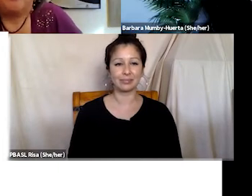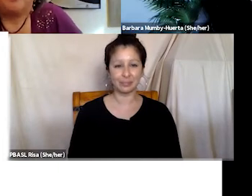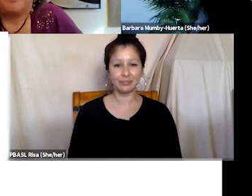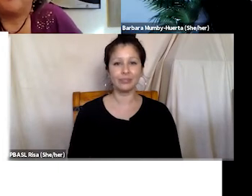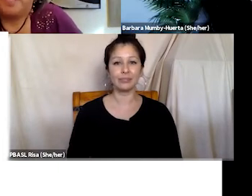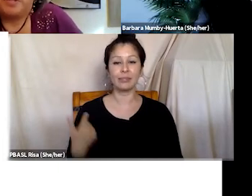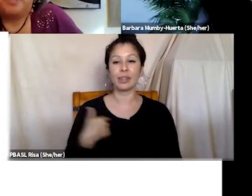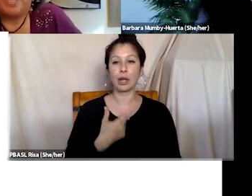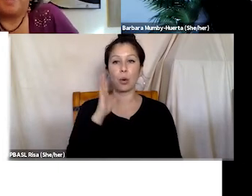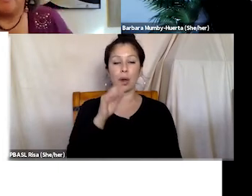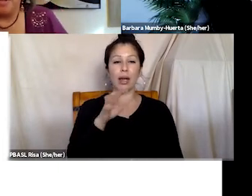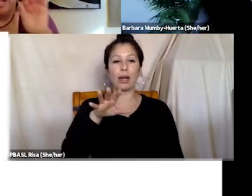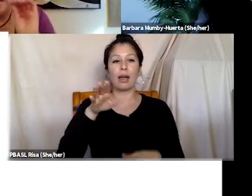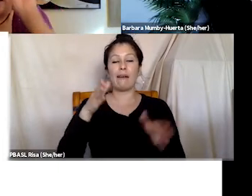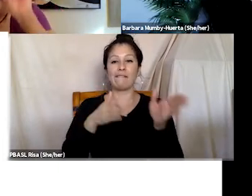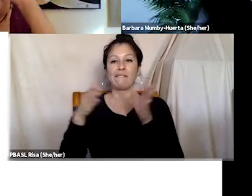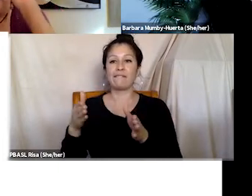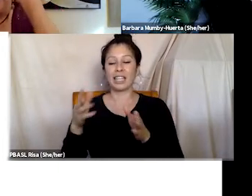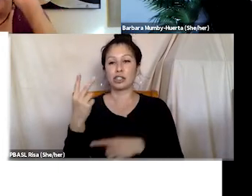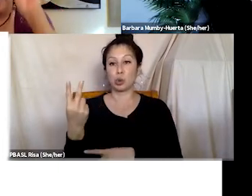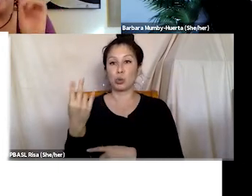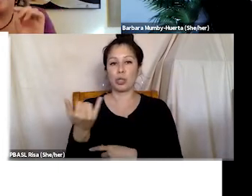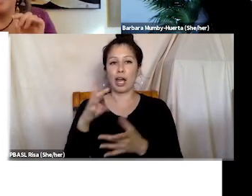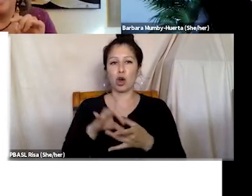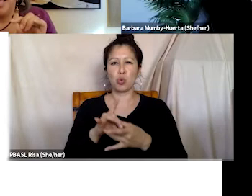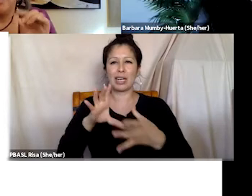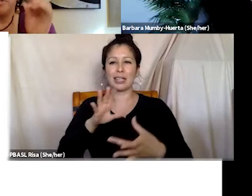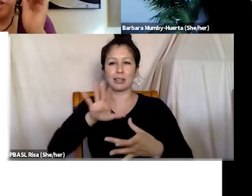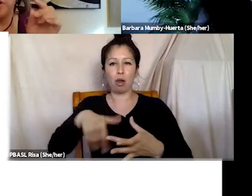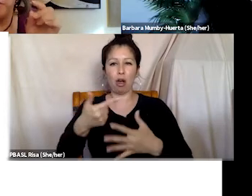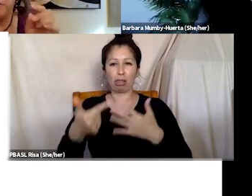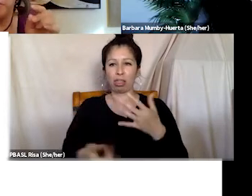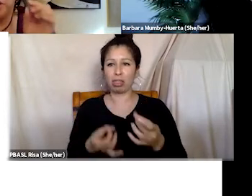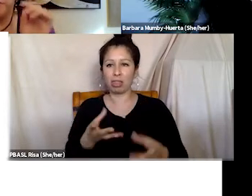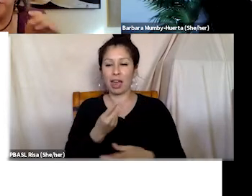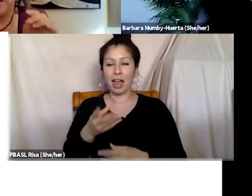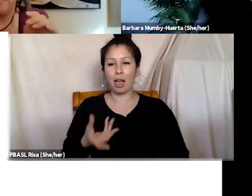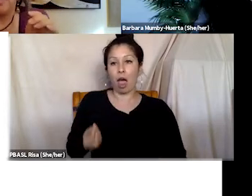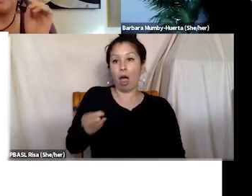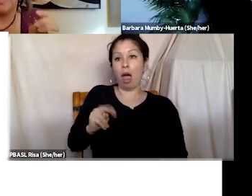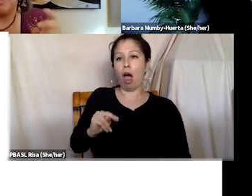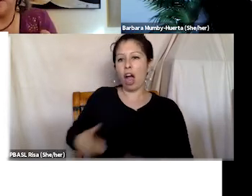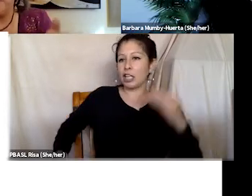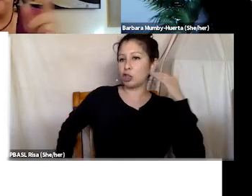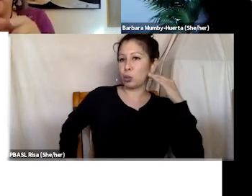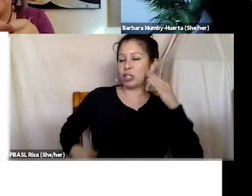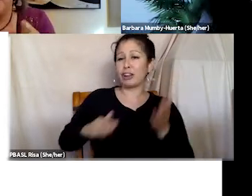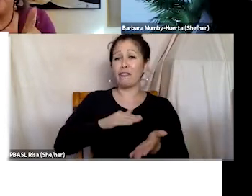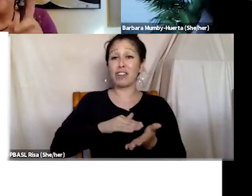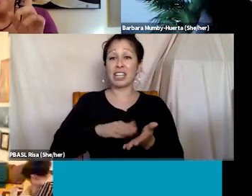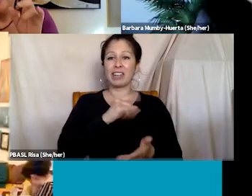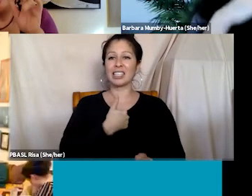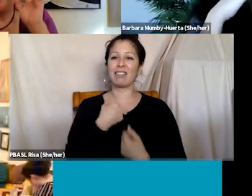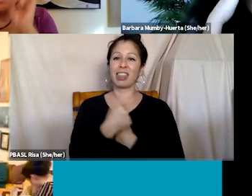So we're going to phase 2 now, releasing all those things and turning on your intuition, forgiveness, and self-love. Next